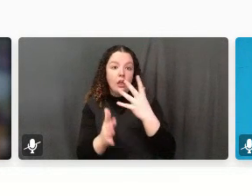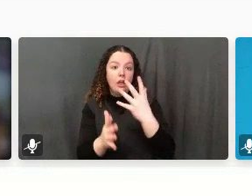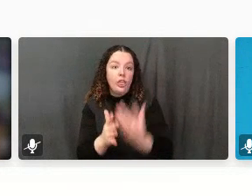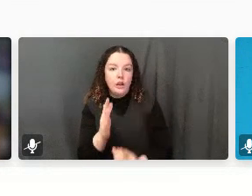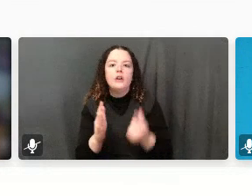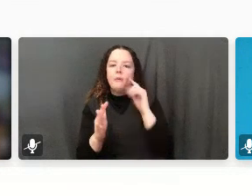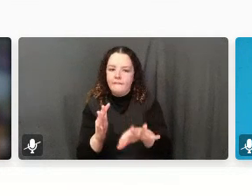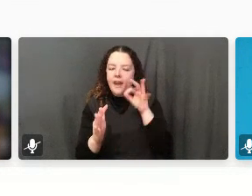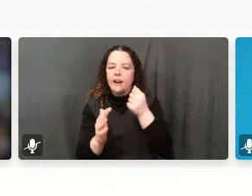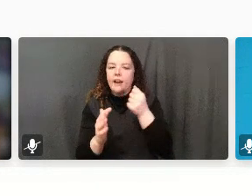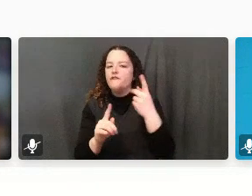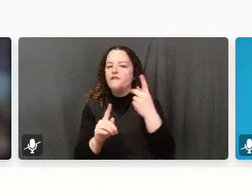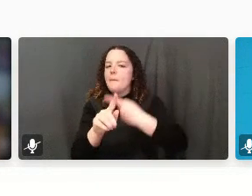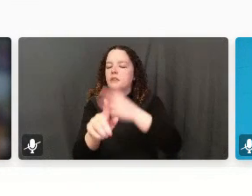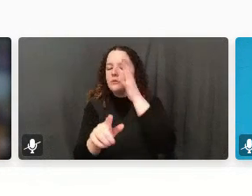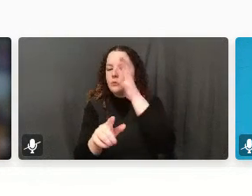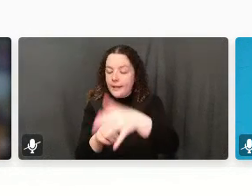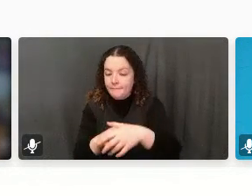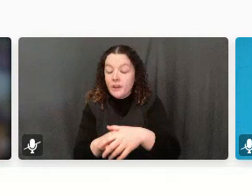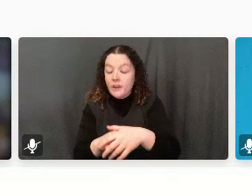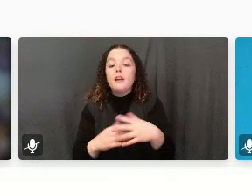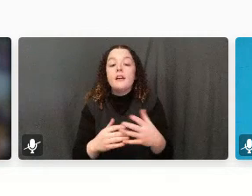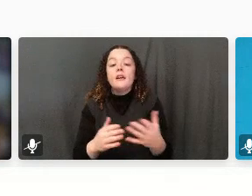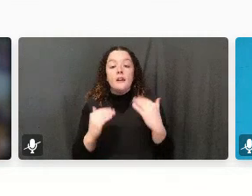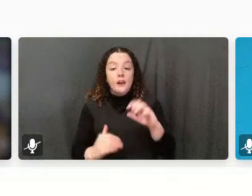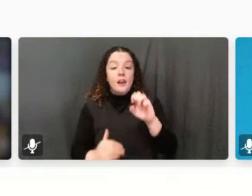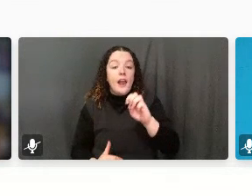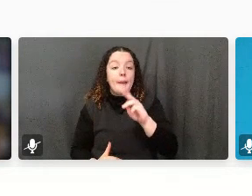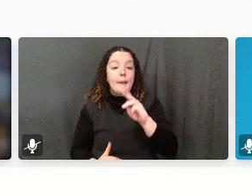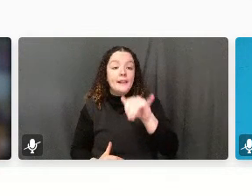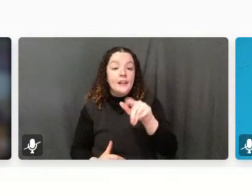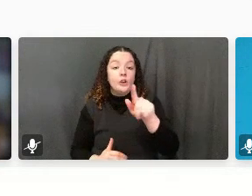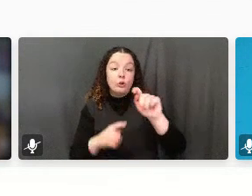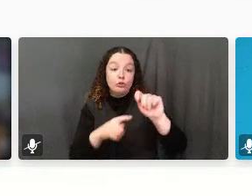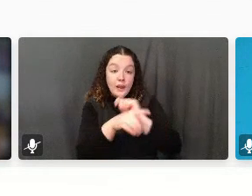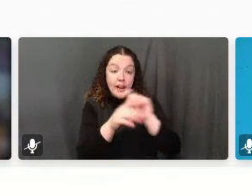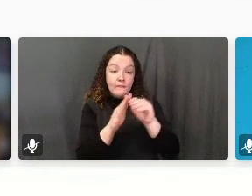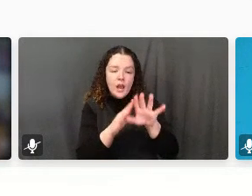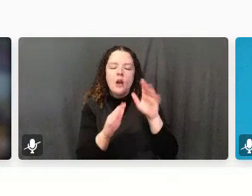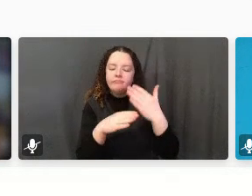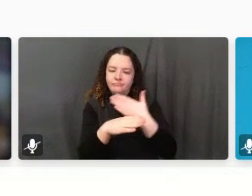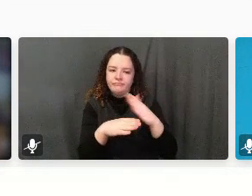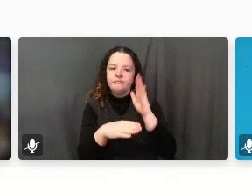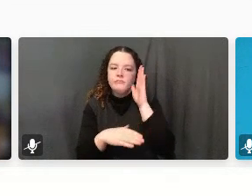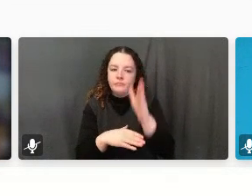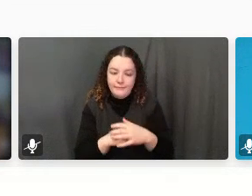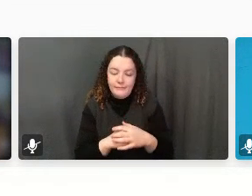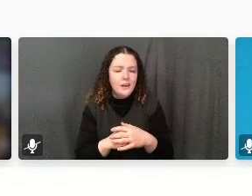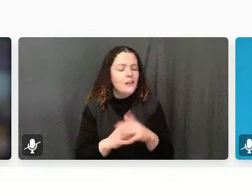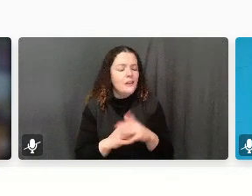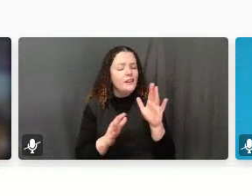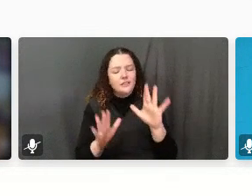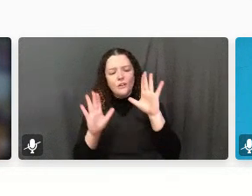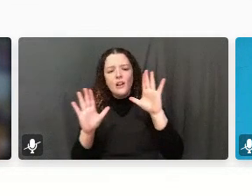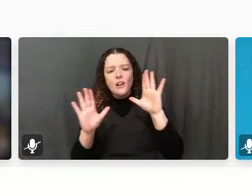from now. And then Emily's training video that we showed earlier in the webinar, we'll share that as well. And like I said, lots of great questions. Thank you so much